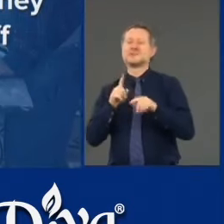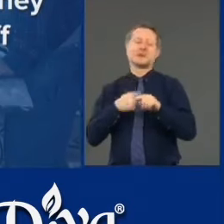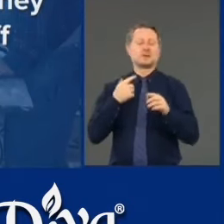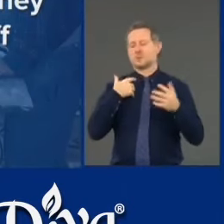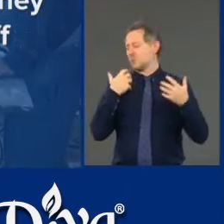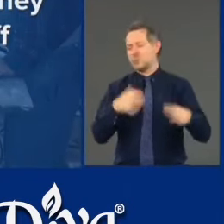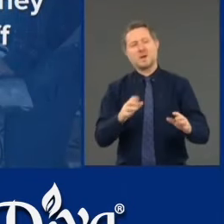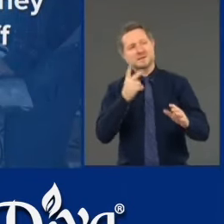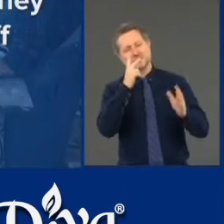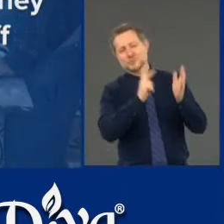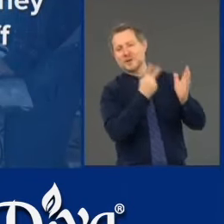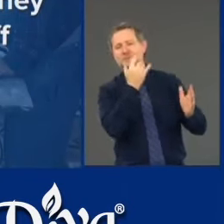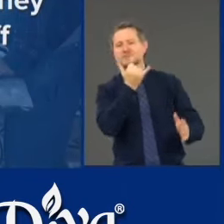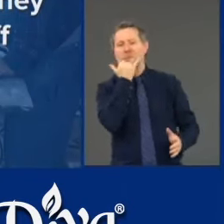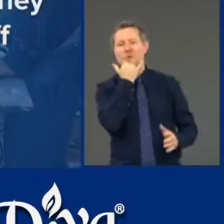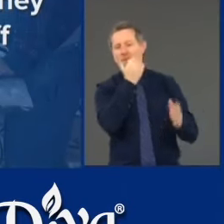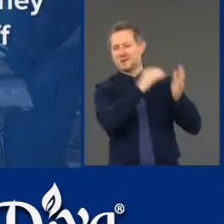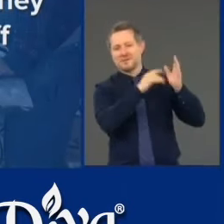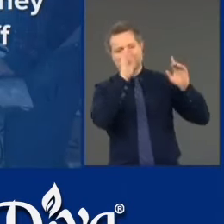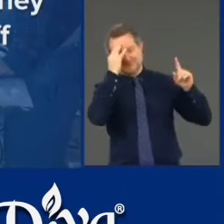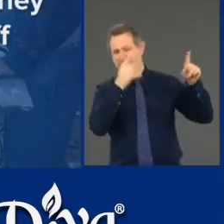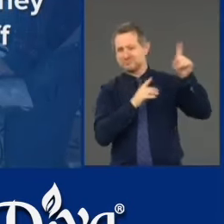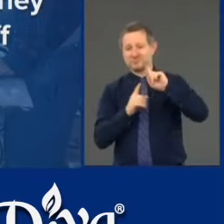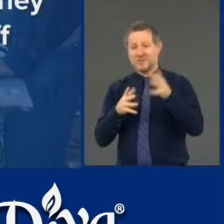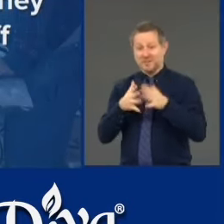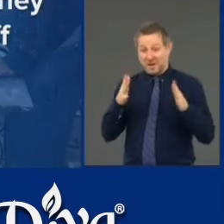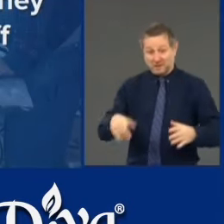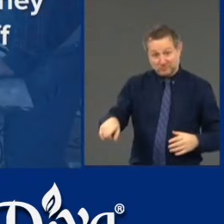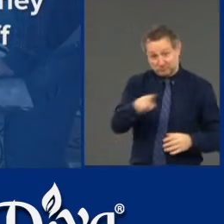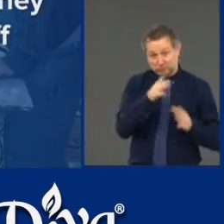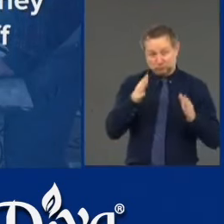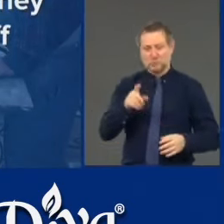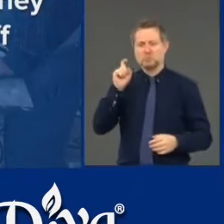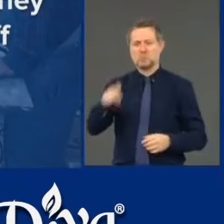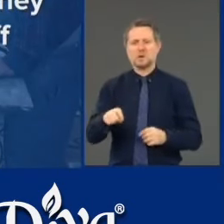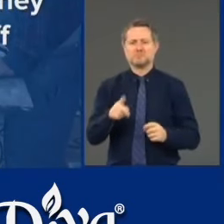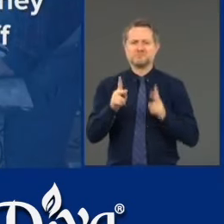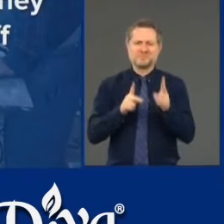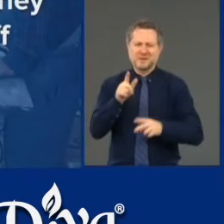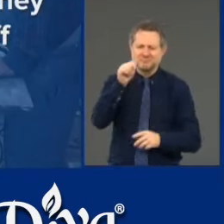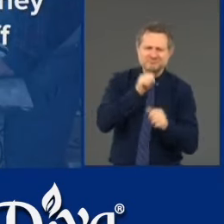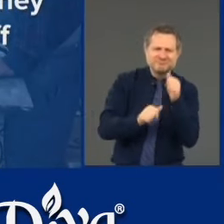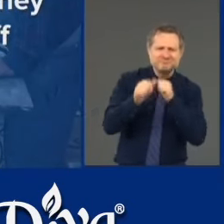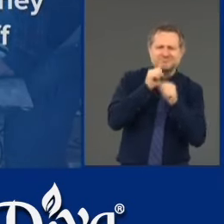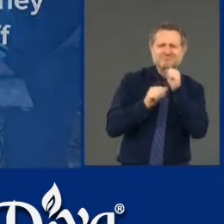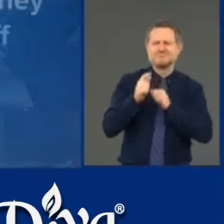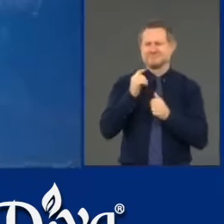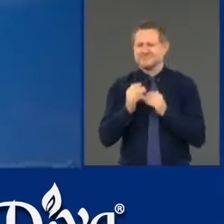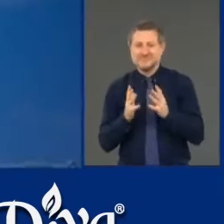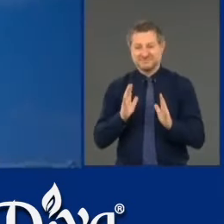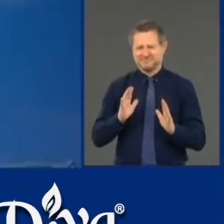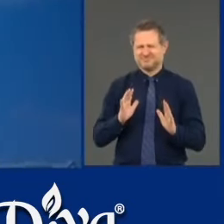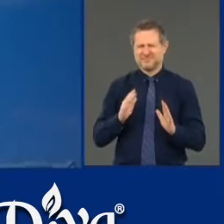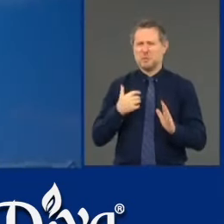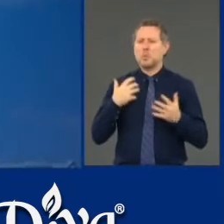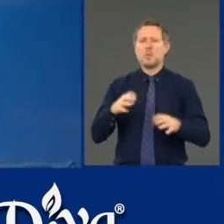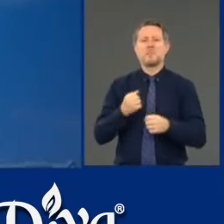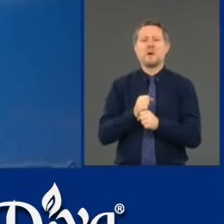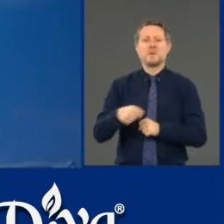American taxpayers are doing what they have to do. Don't make fools of the American taxpayers.